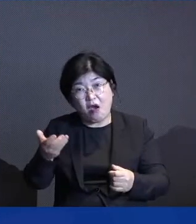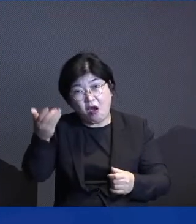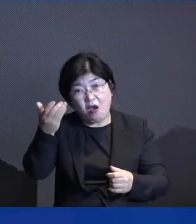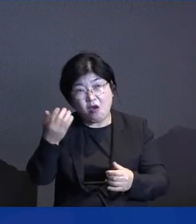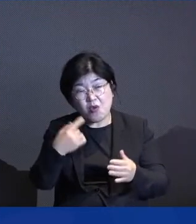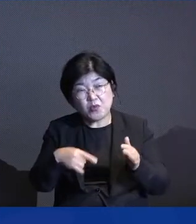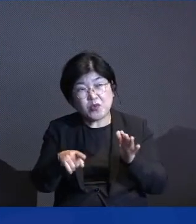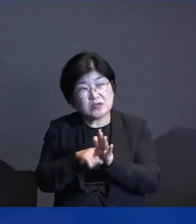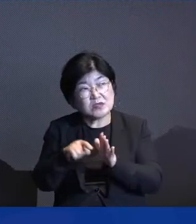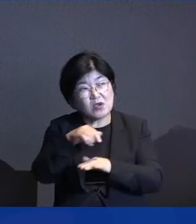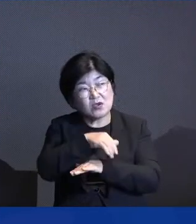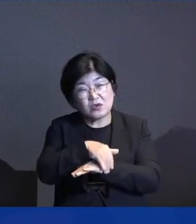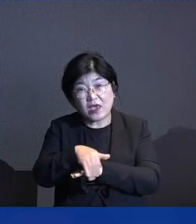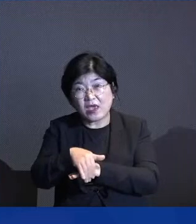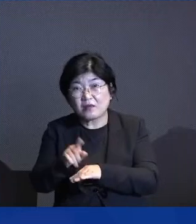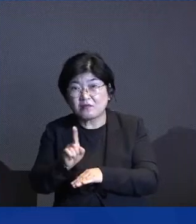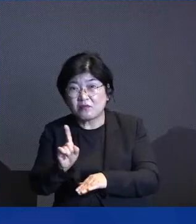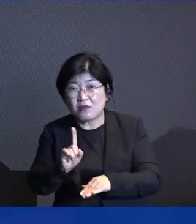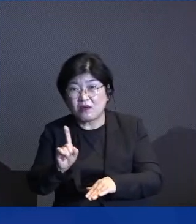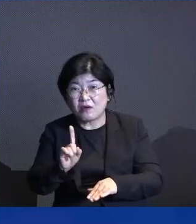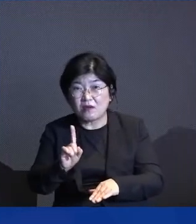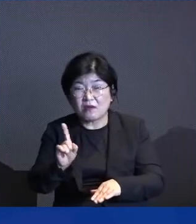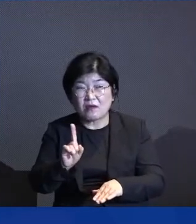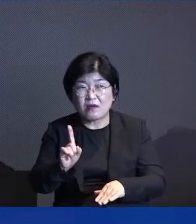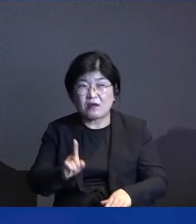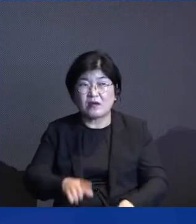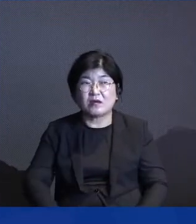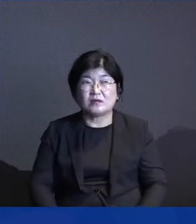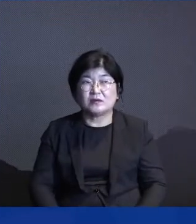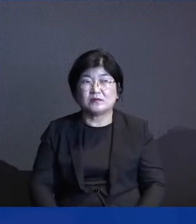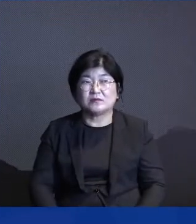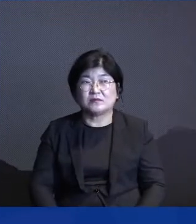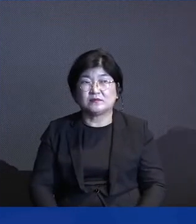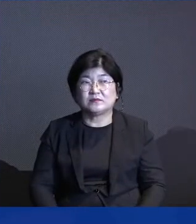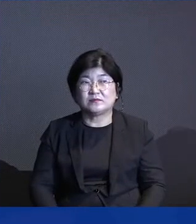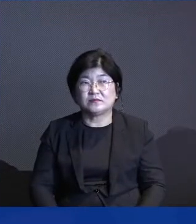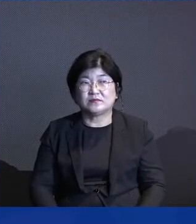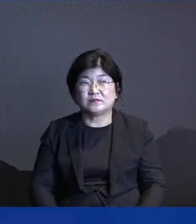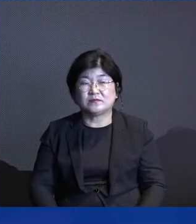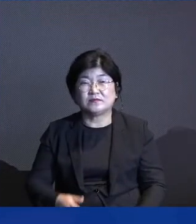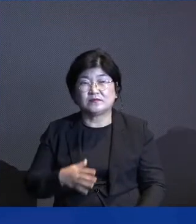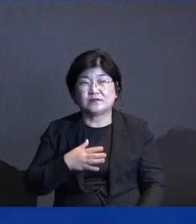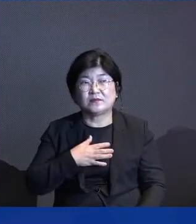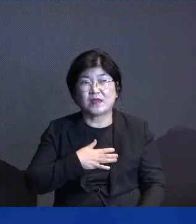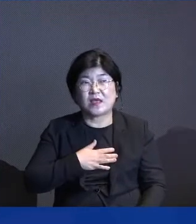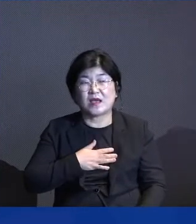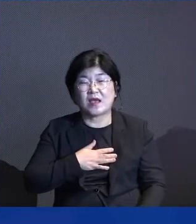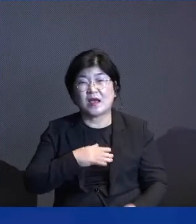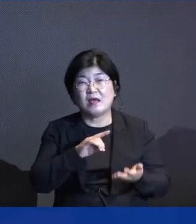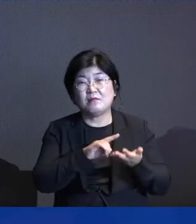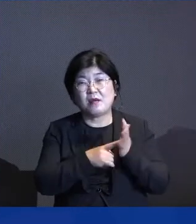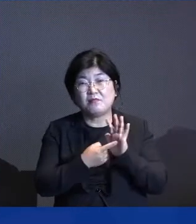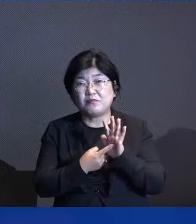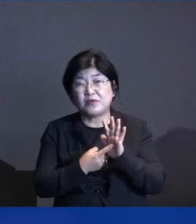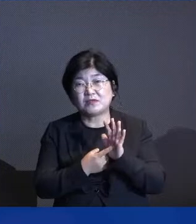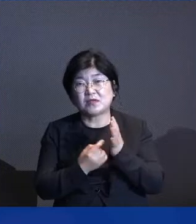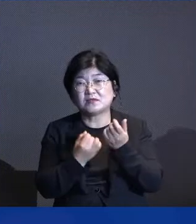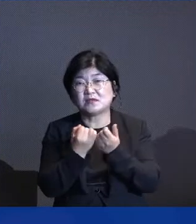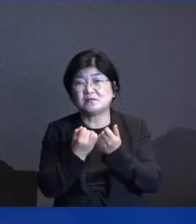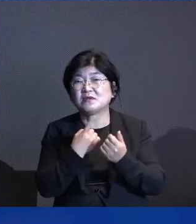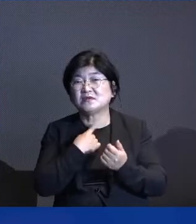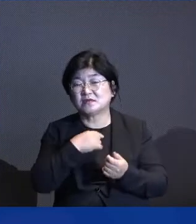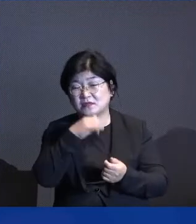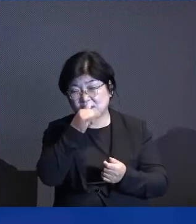I think, well, I've talked a little bit about it, but I think it all comes together. So at the